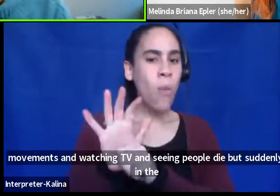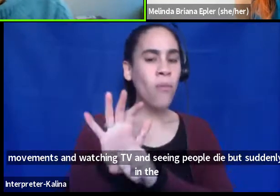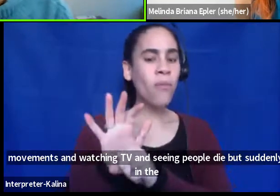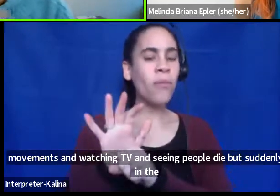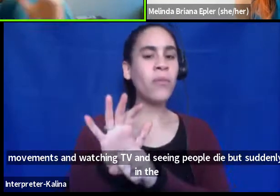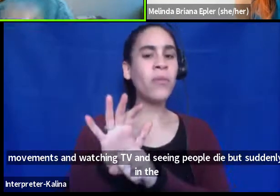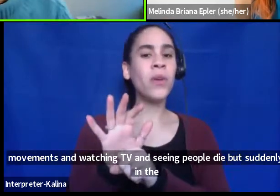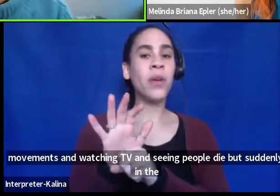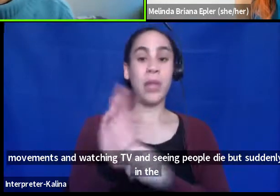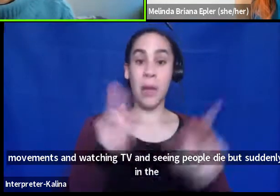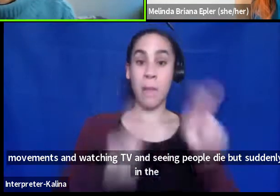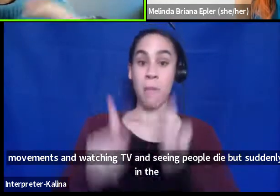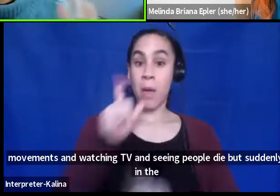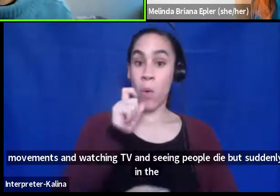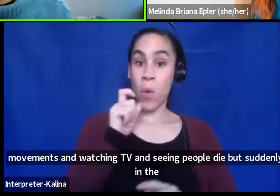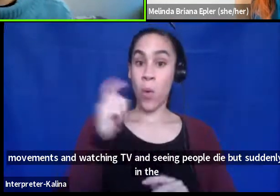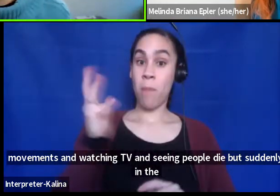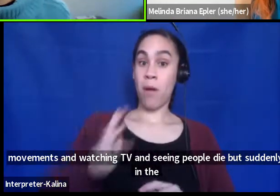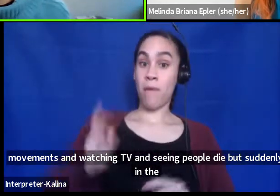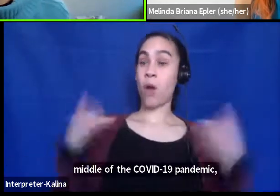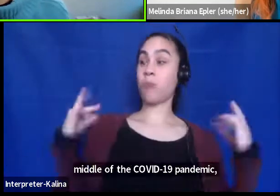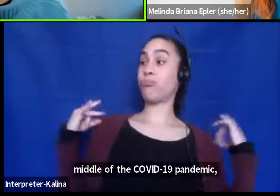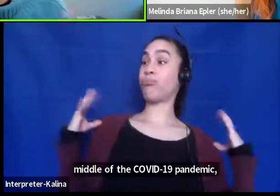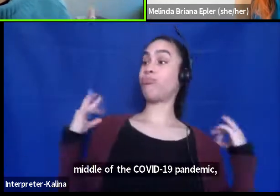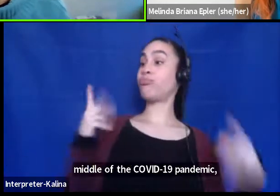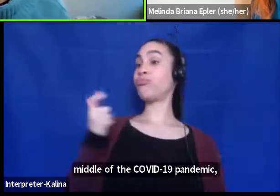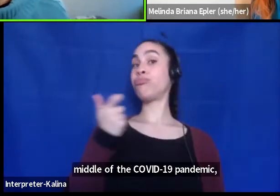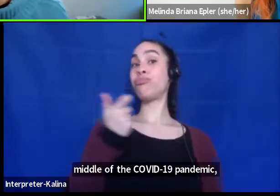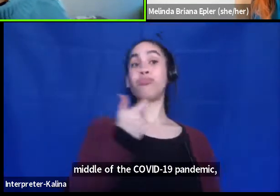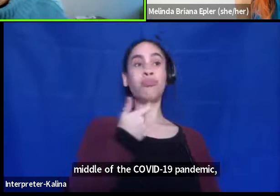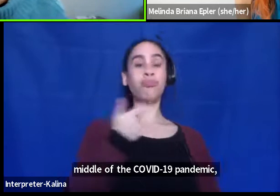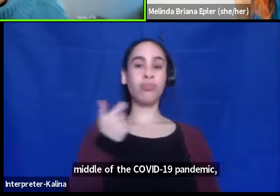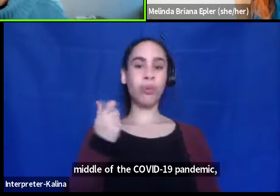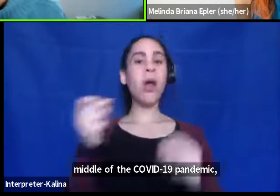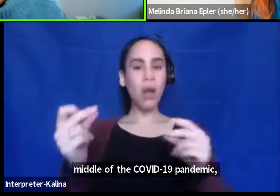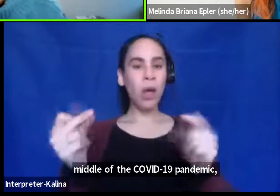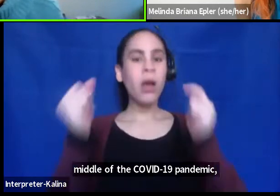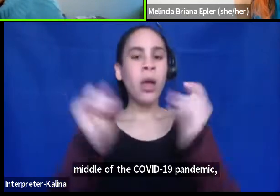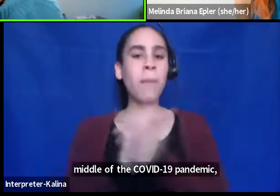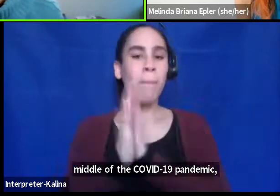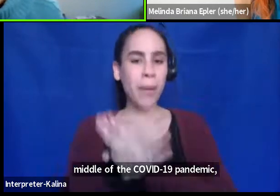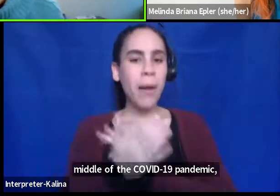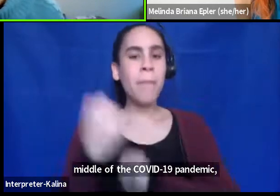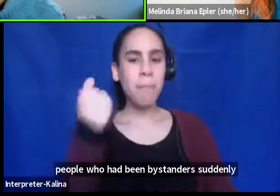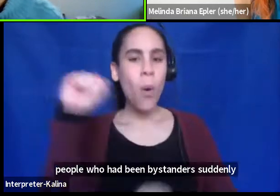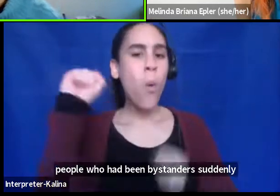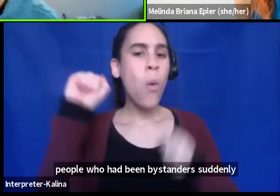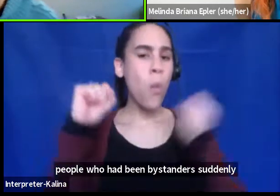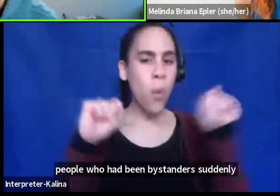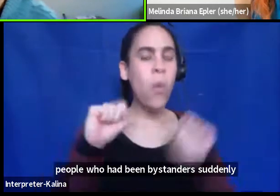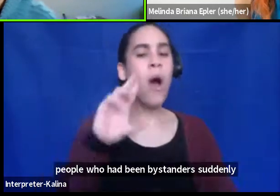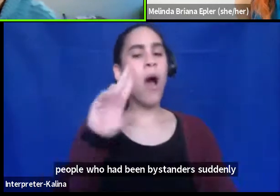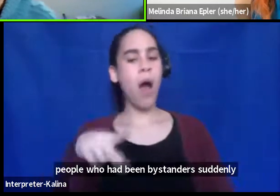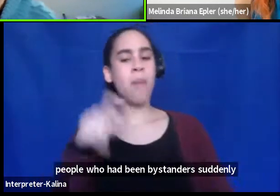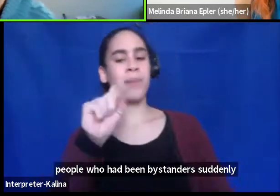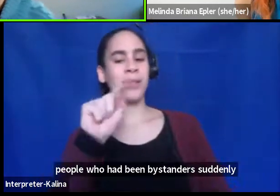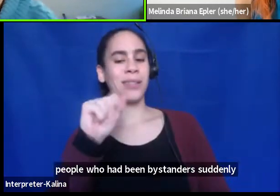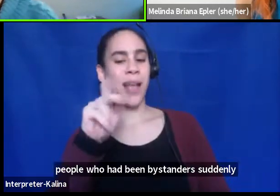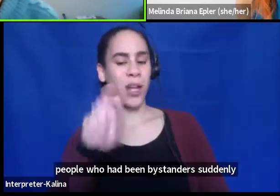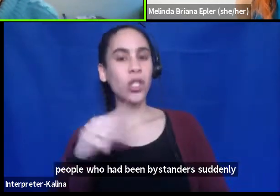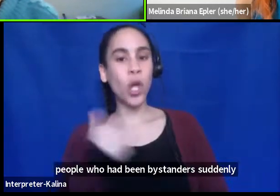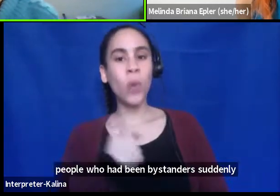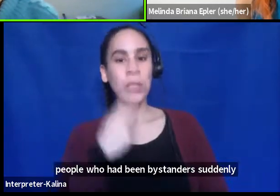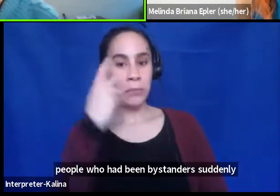been bystanders suddenly became upstanders, and then we saw that actual change started to happen. And so I